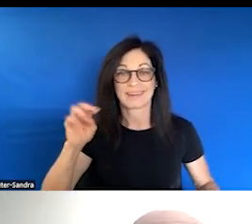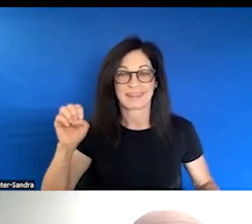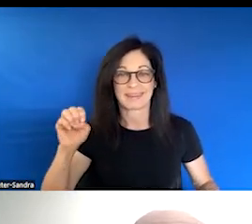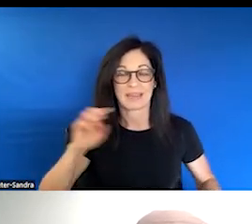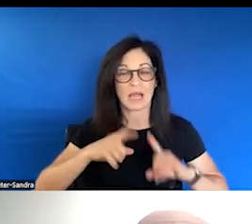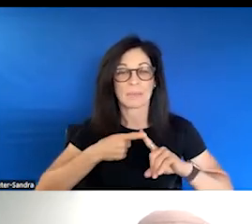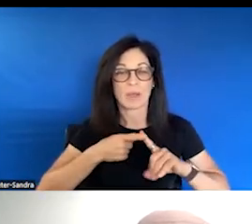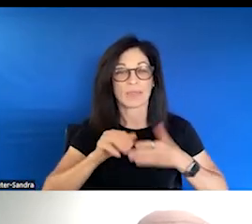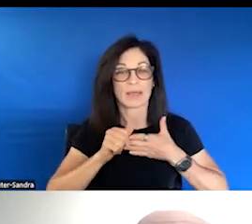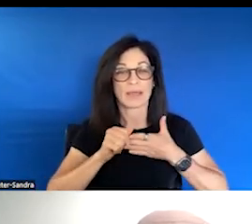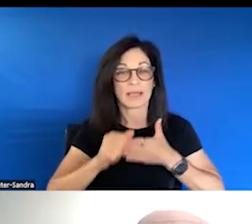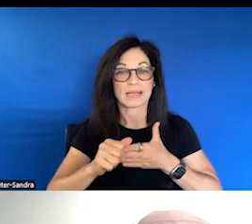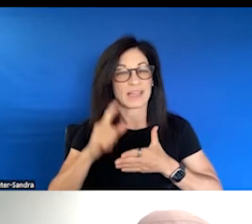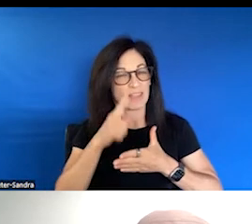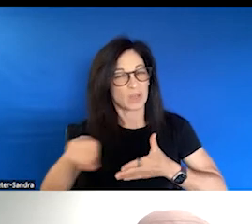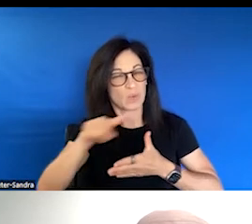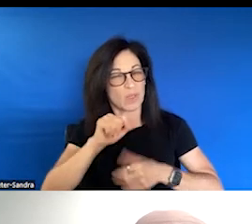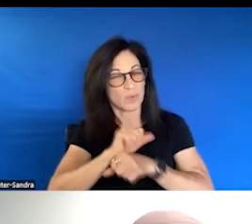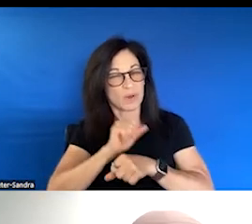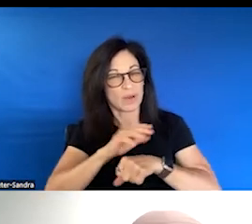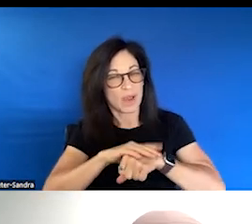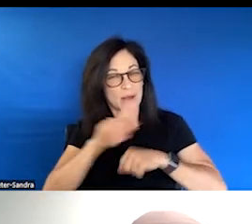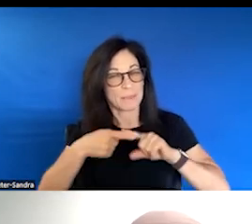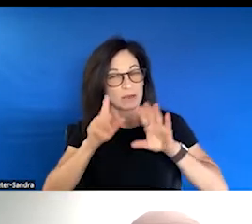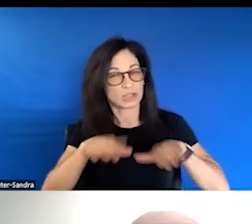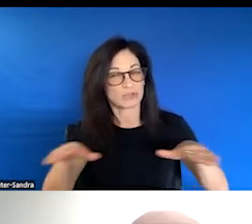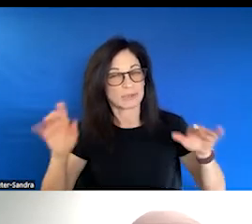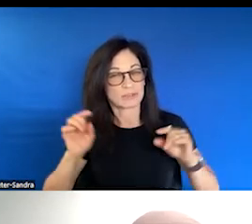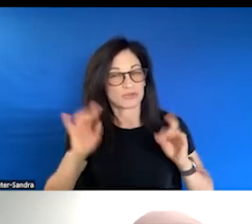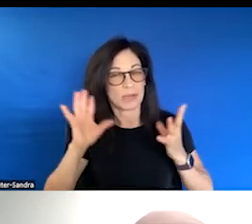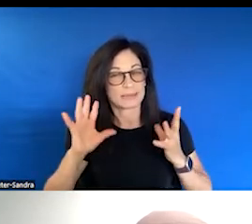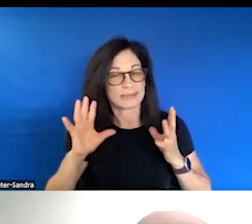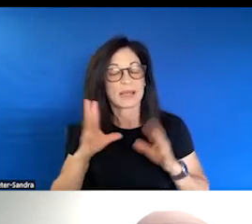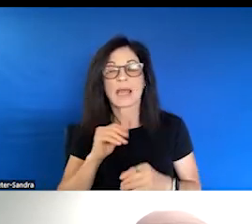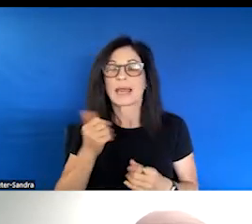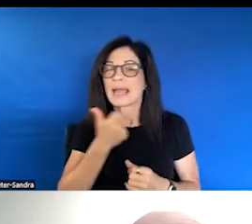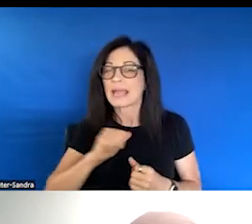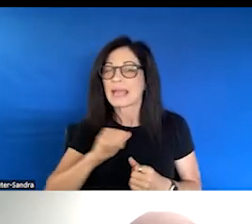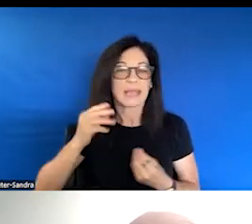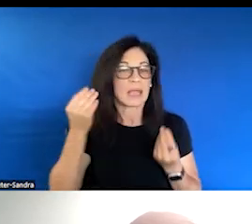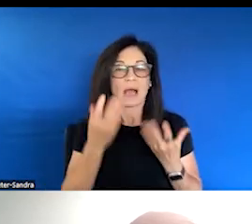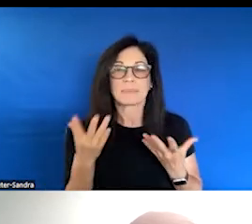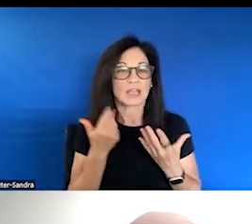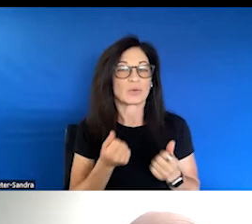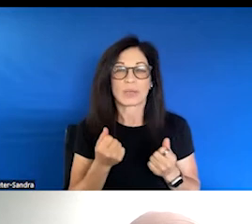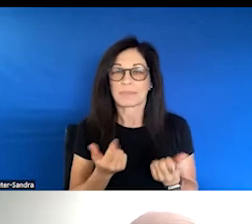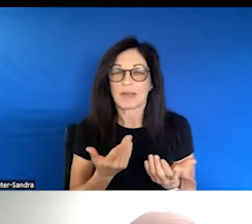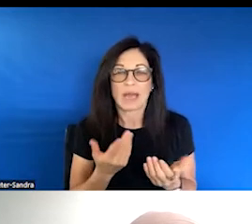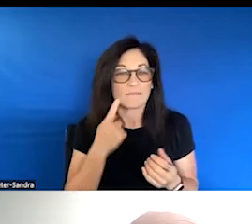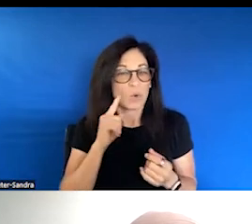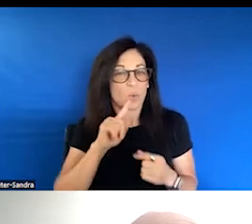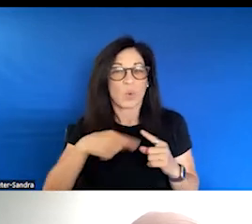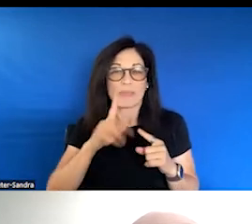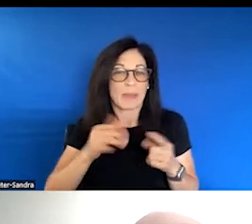the guidance that I think you guys are working on around children's crisis, and any update you can provide around when that might be